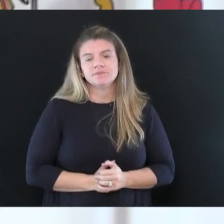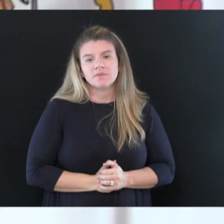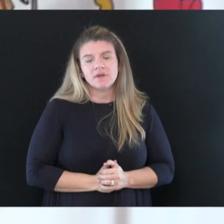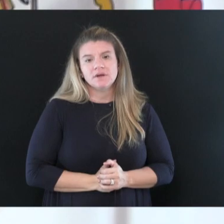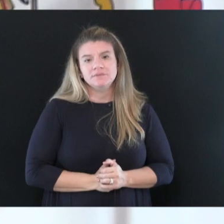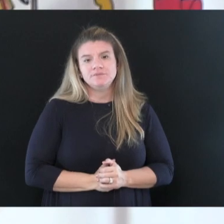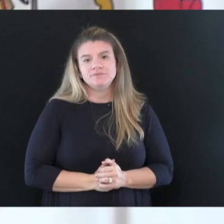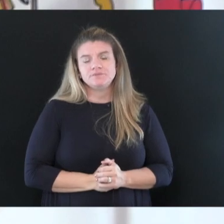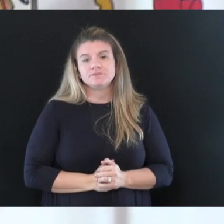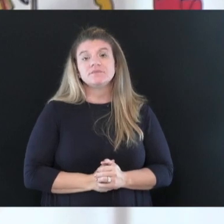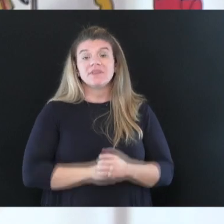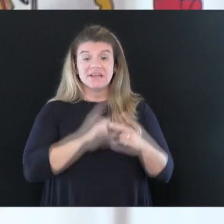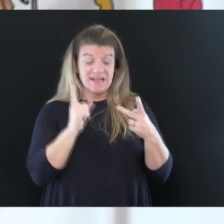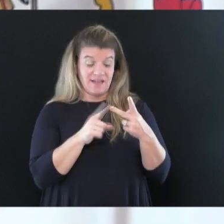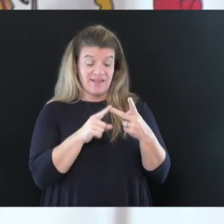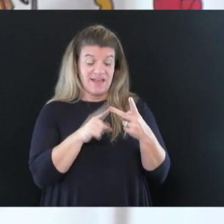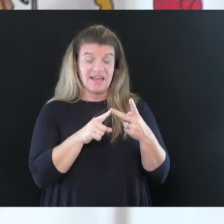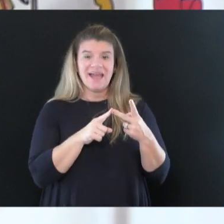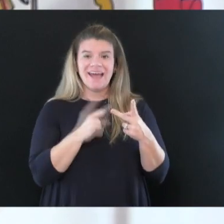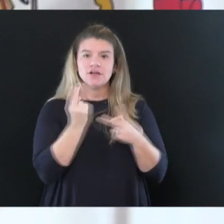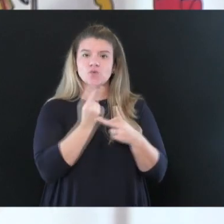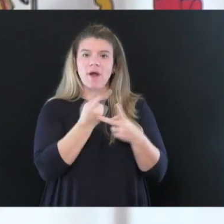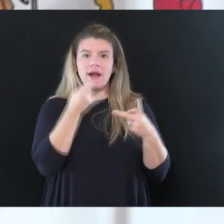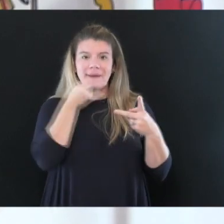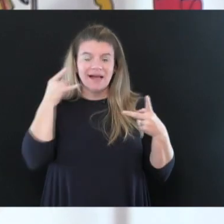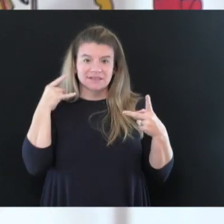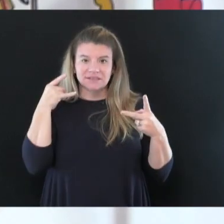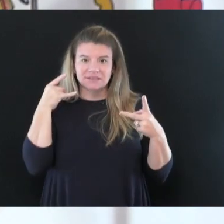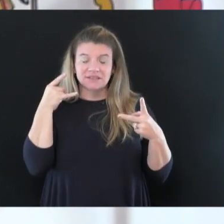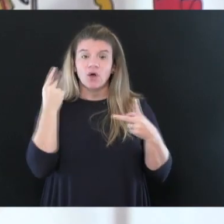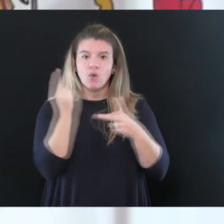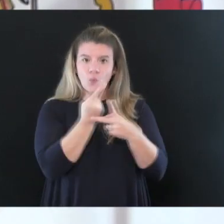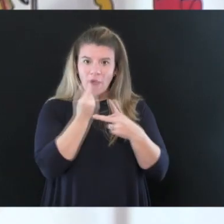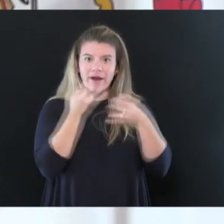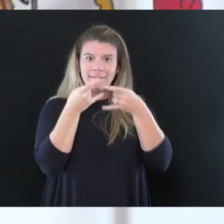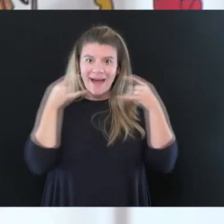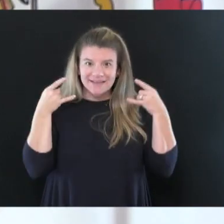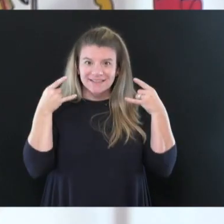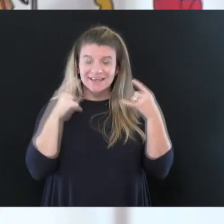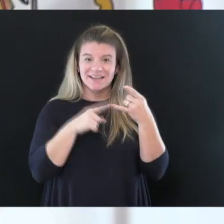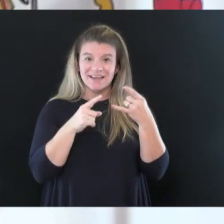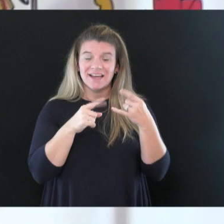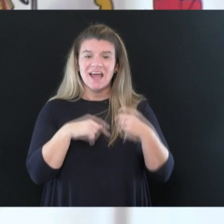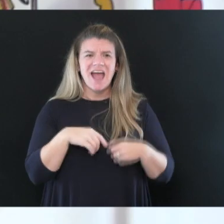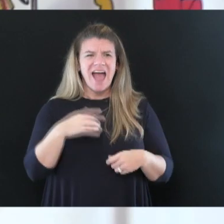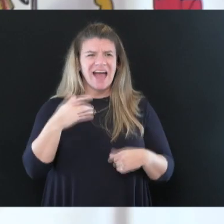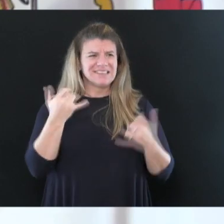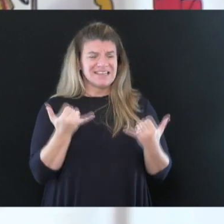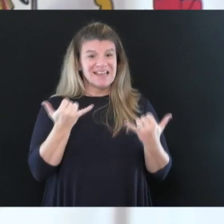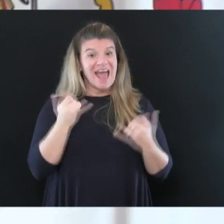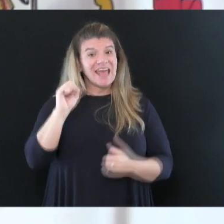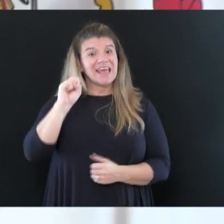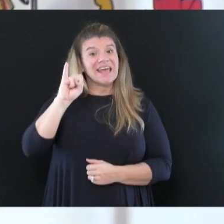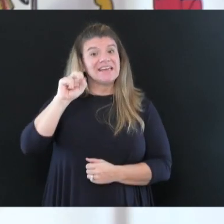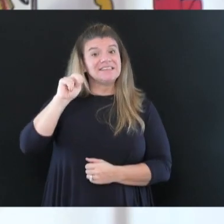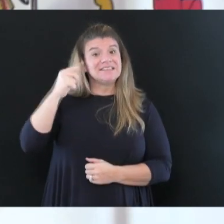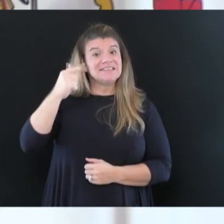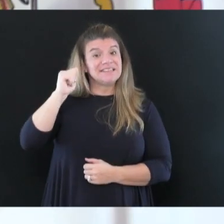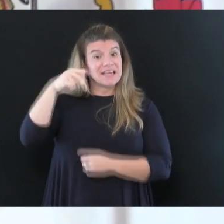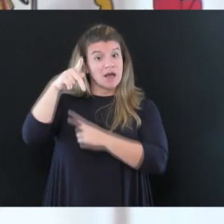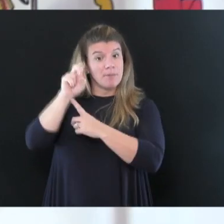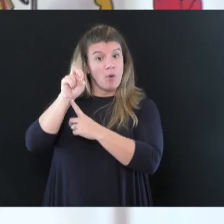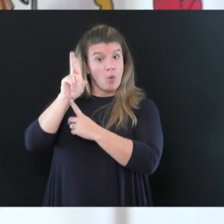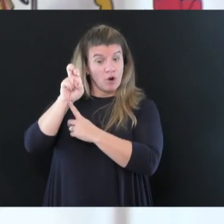our power is wearing a mask. Wearing a mask. I think it was Singapore today. They were reporting